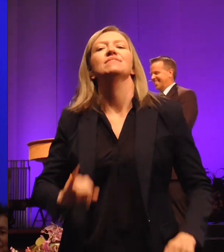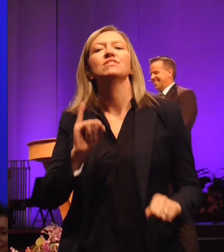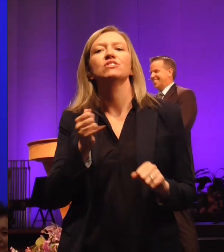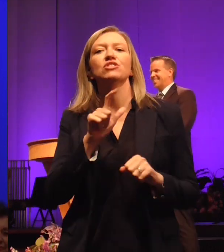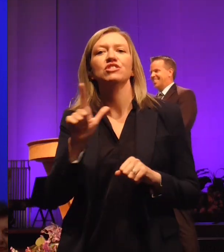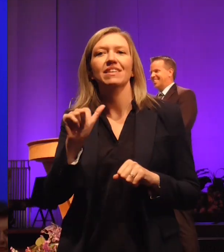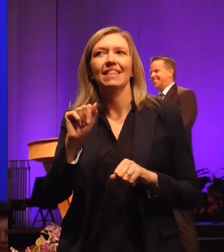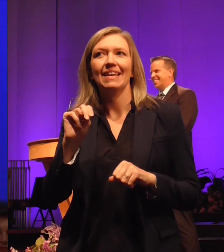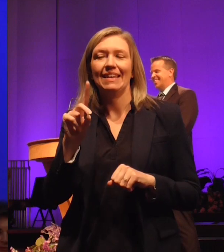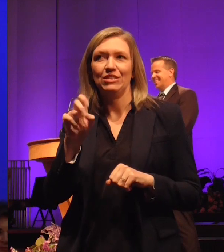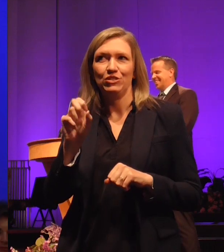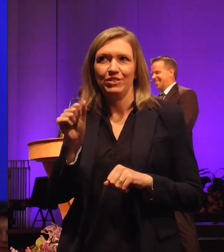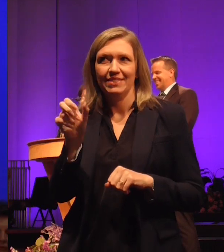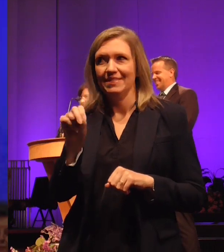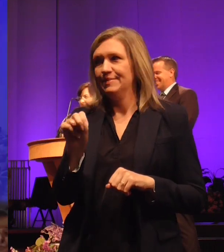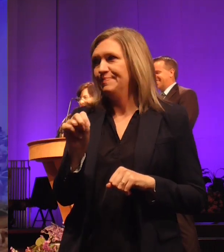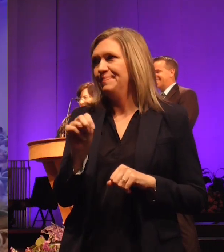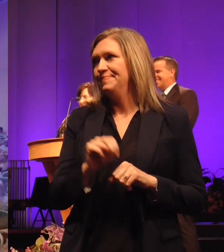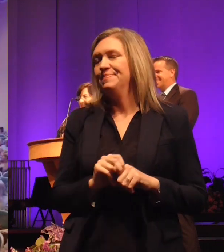Jill Anderson.